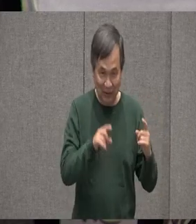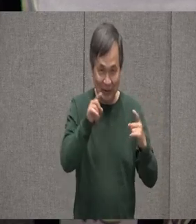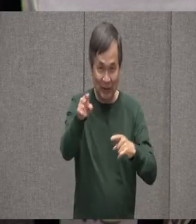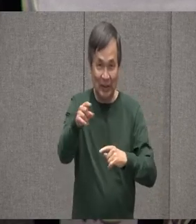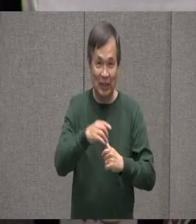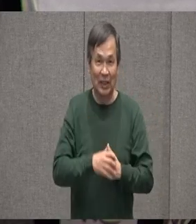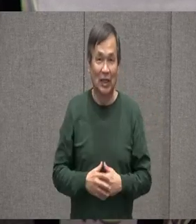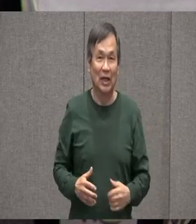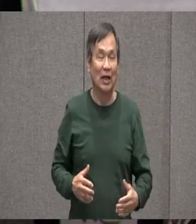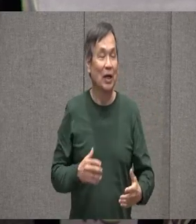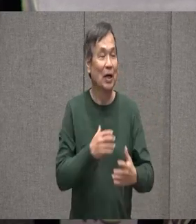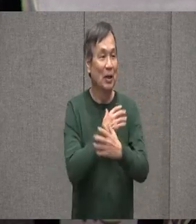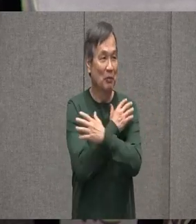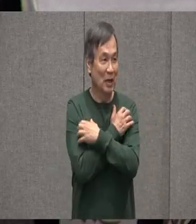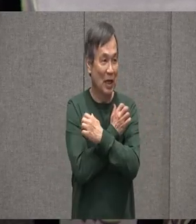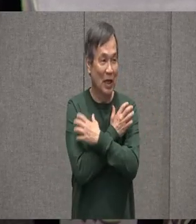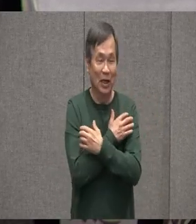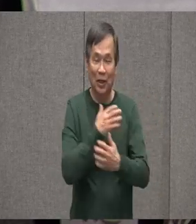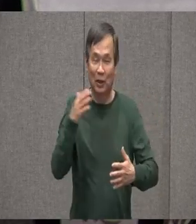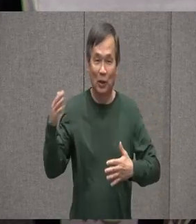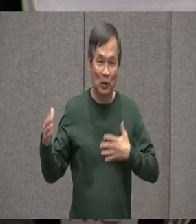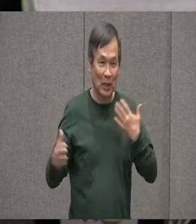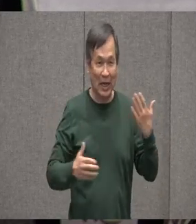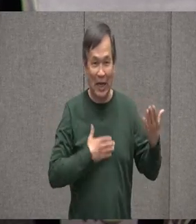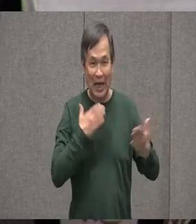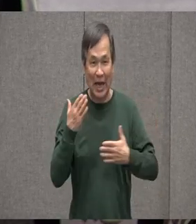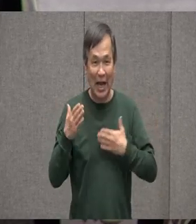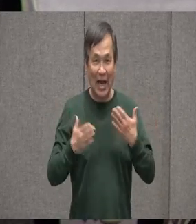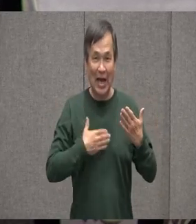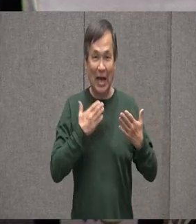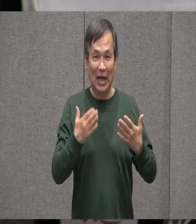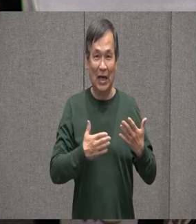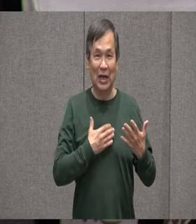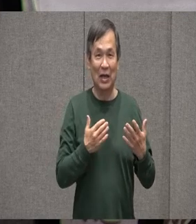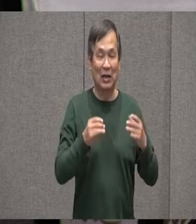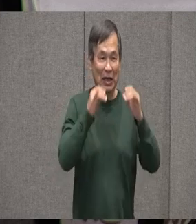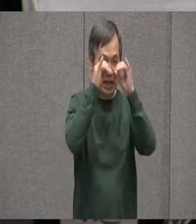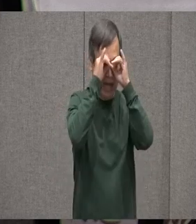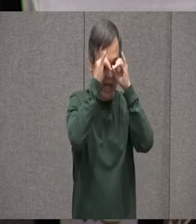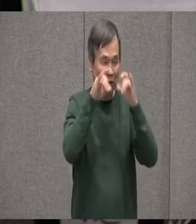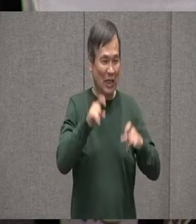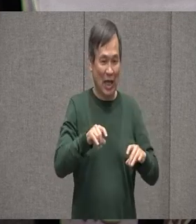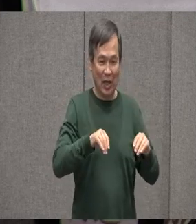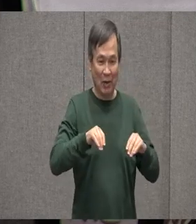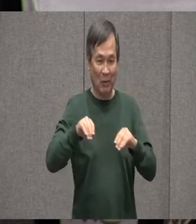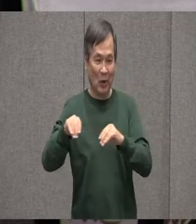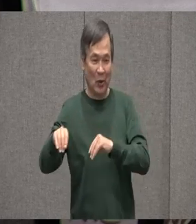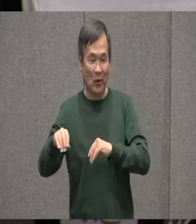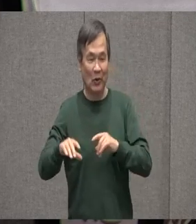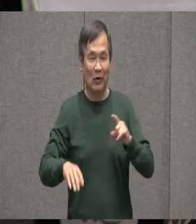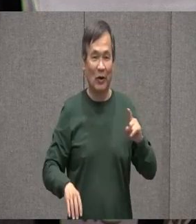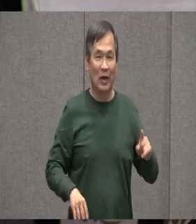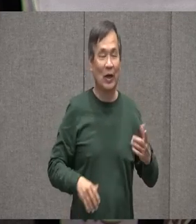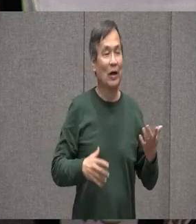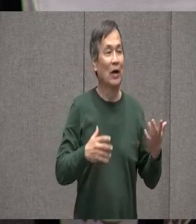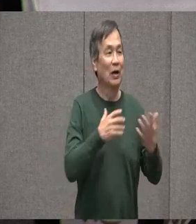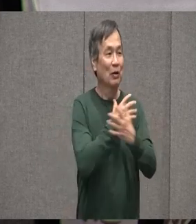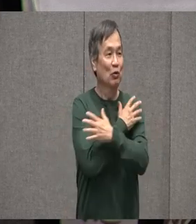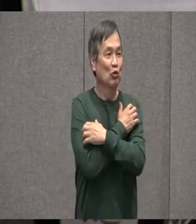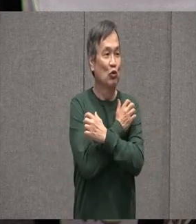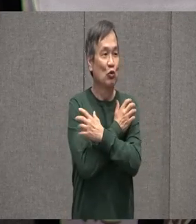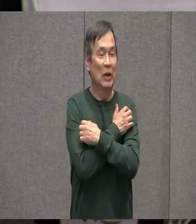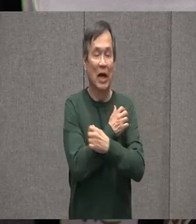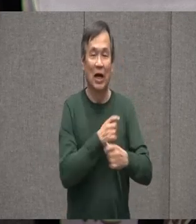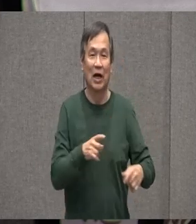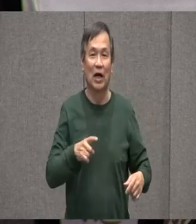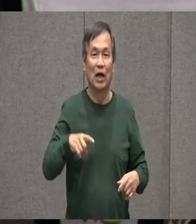Those bears were delighted, but far too excited. Each owl had popped out of harm's way. The bears rubbed their jaws and licked icy